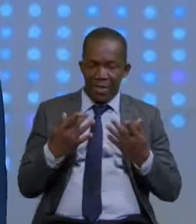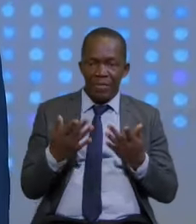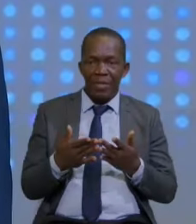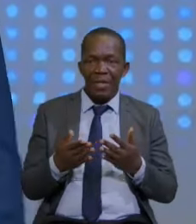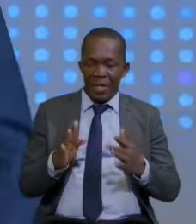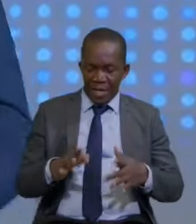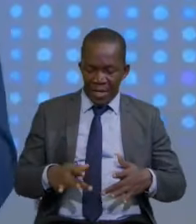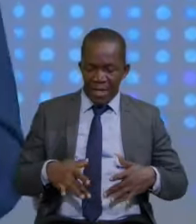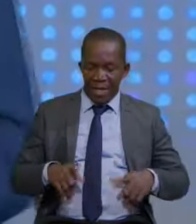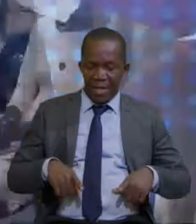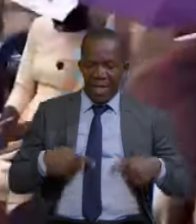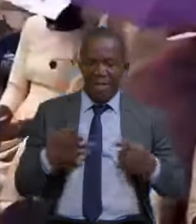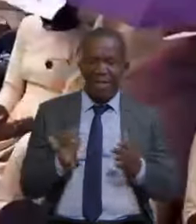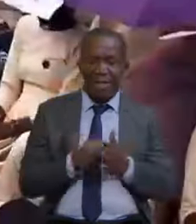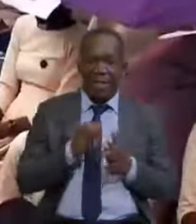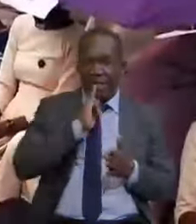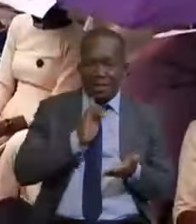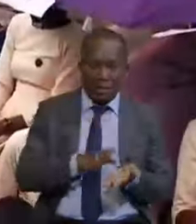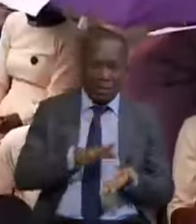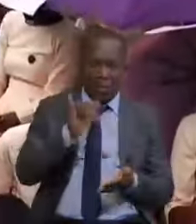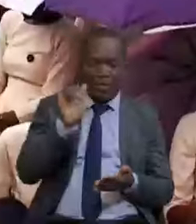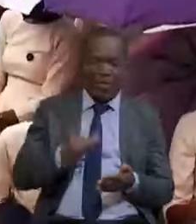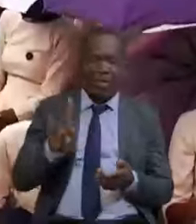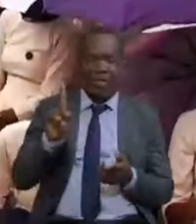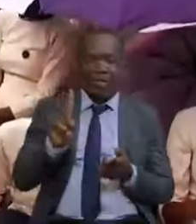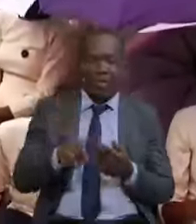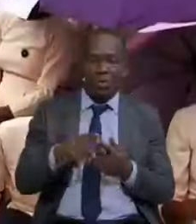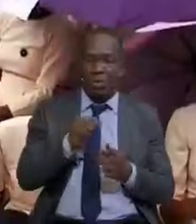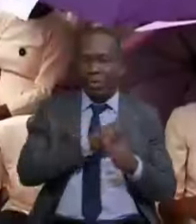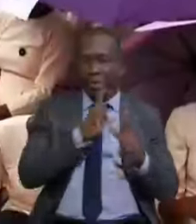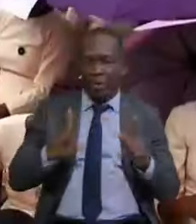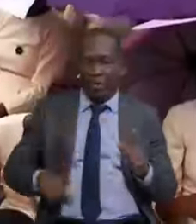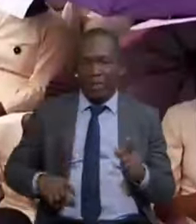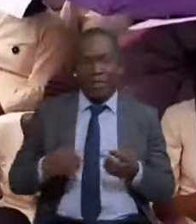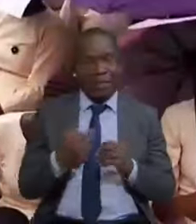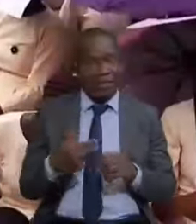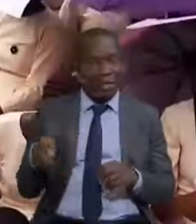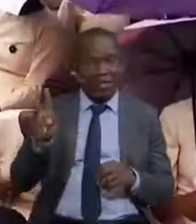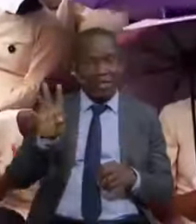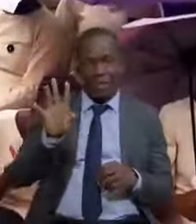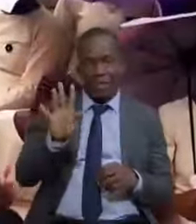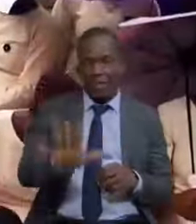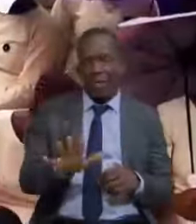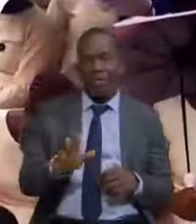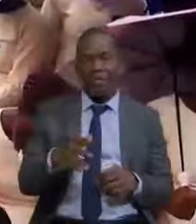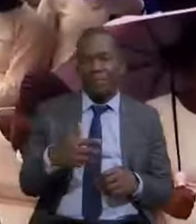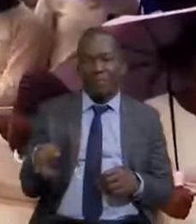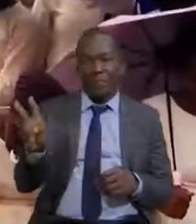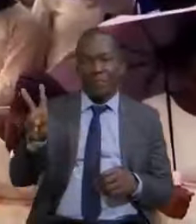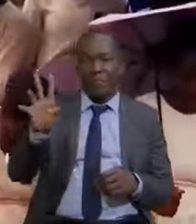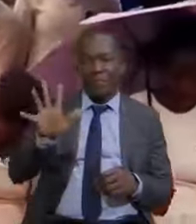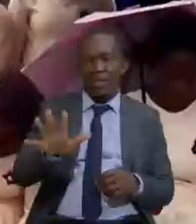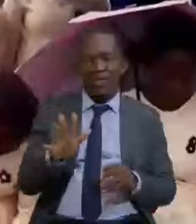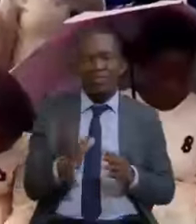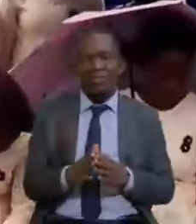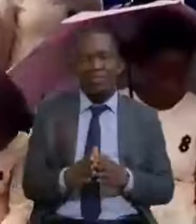glorifying unto the Lord. In verse 25, for he must reign.